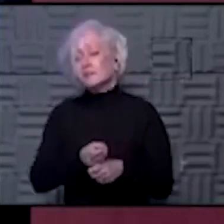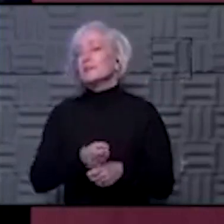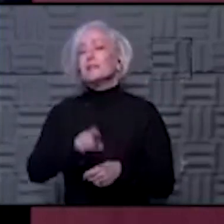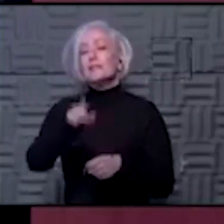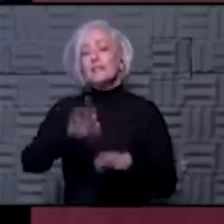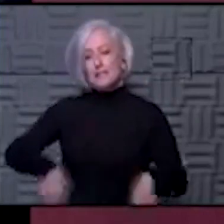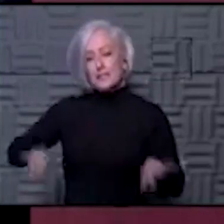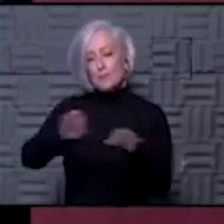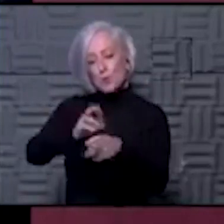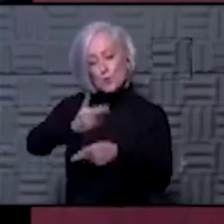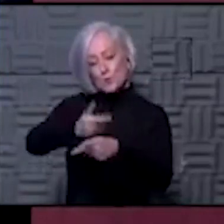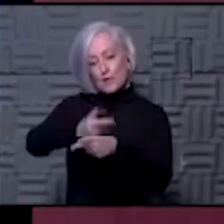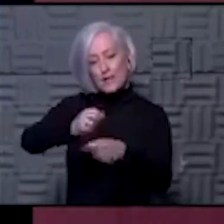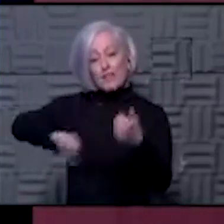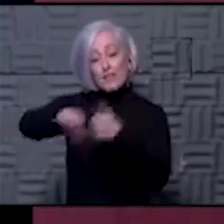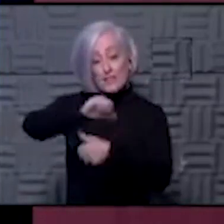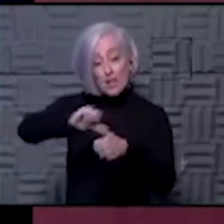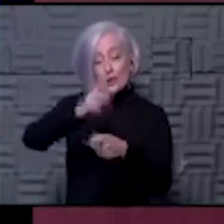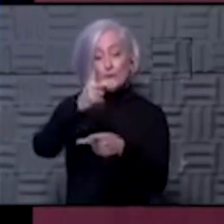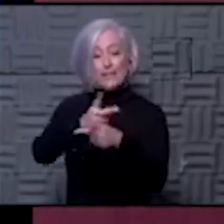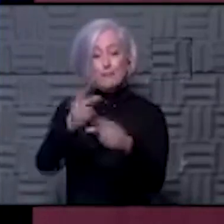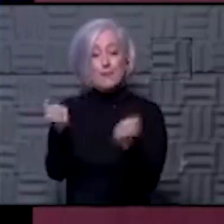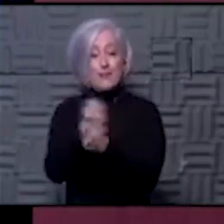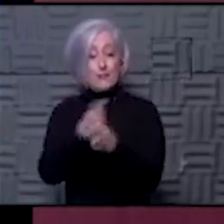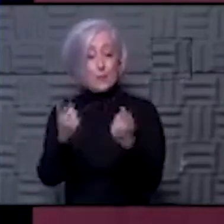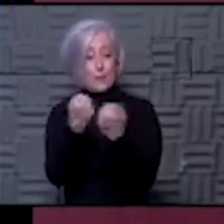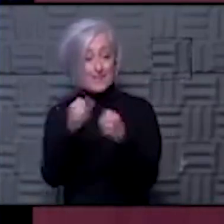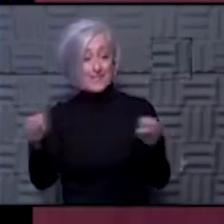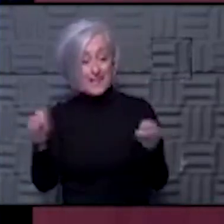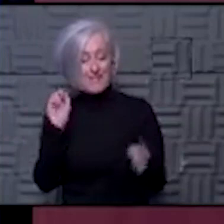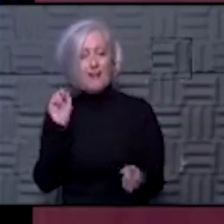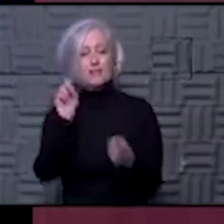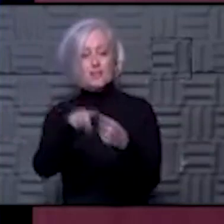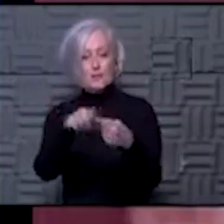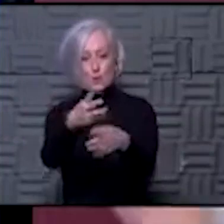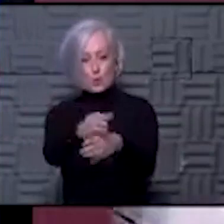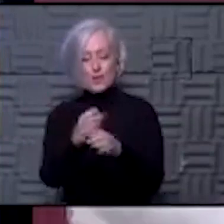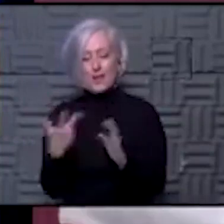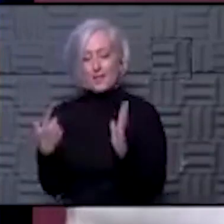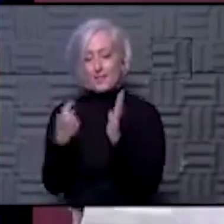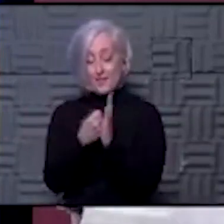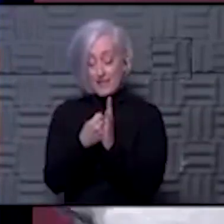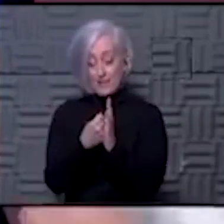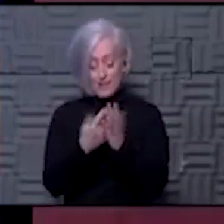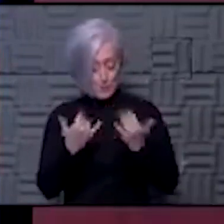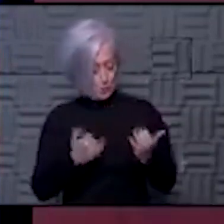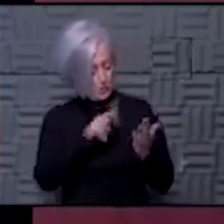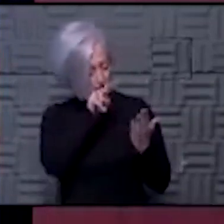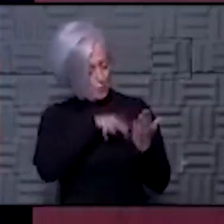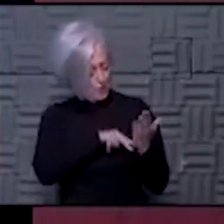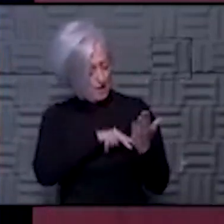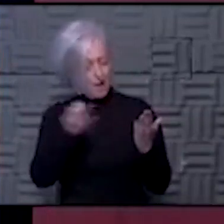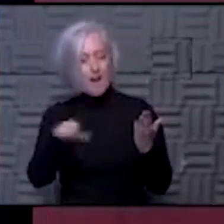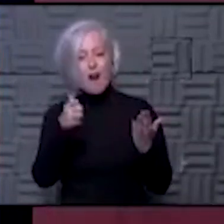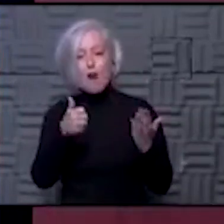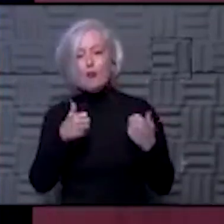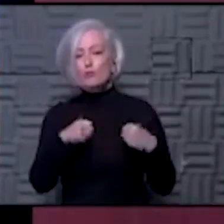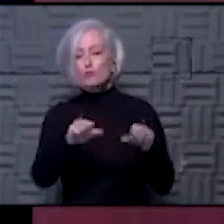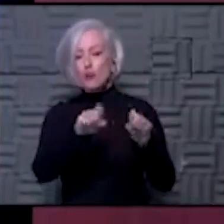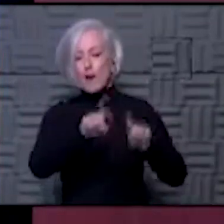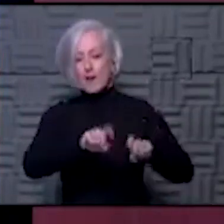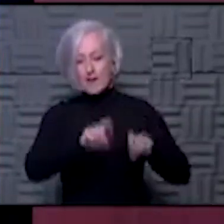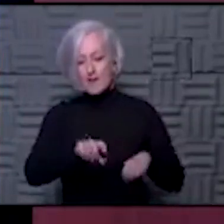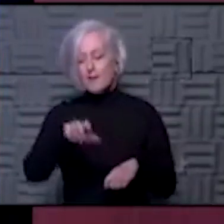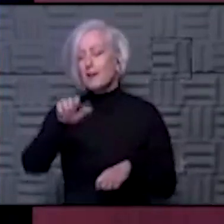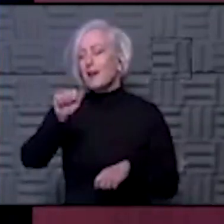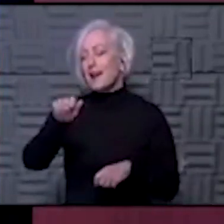of each other and keep us all safe until the vaccination arrives. And I was reading today, again, another trial. AstraZeneca has data that